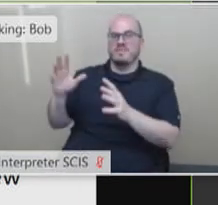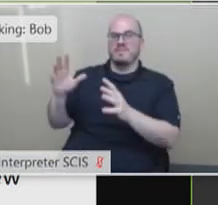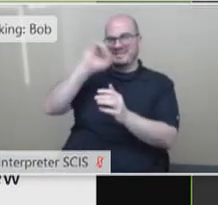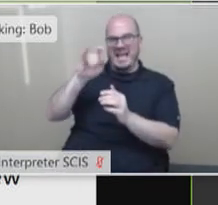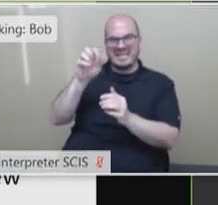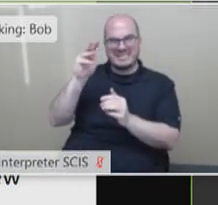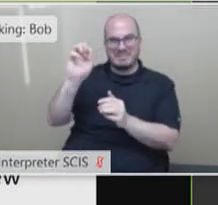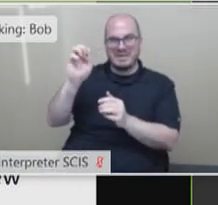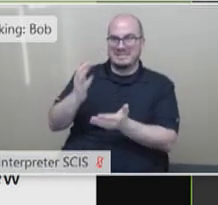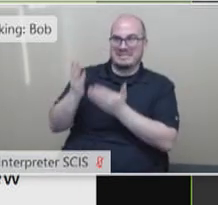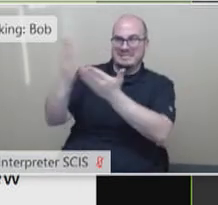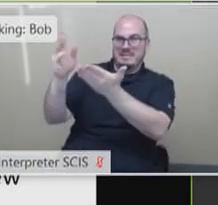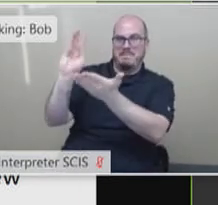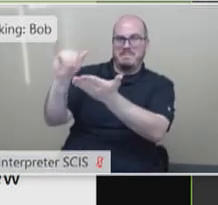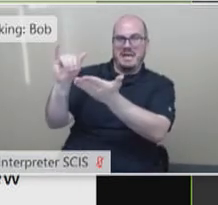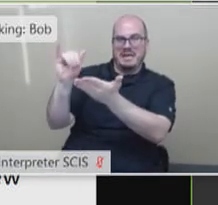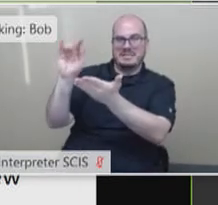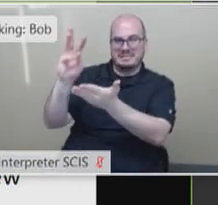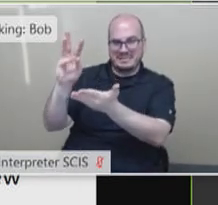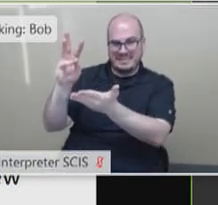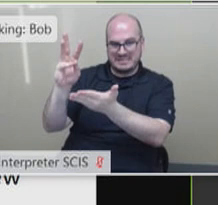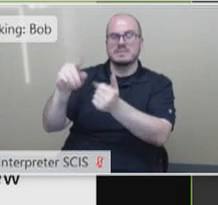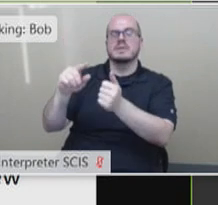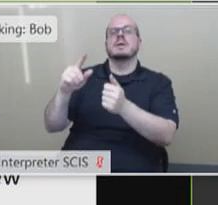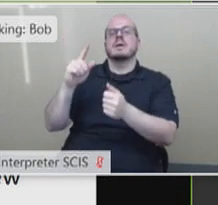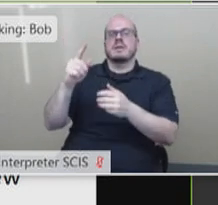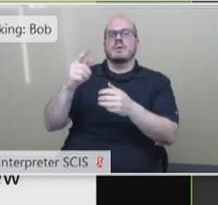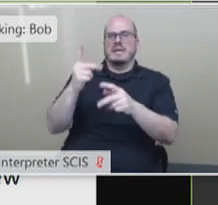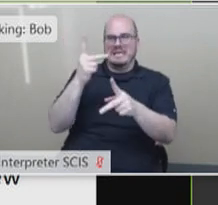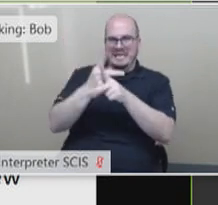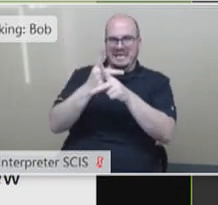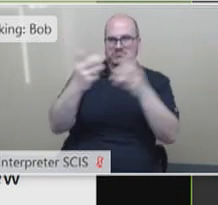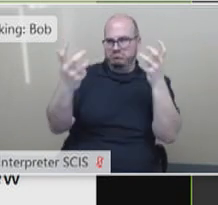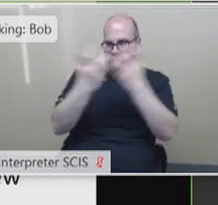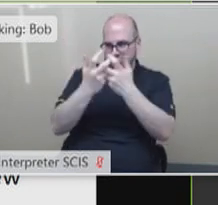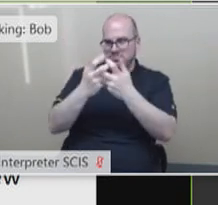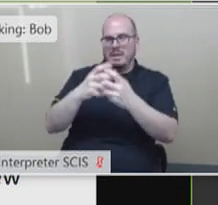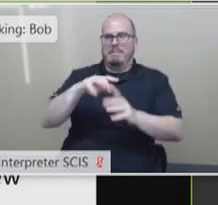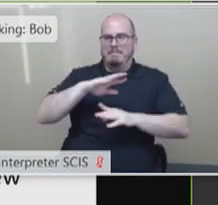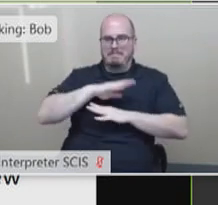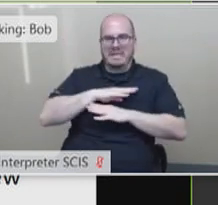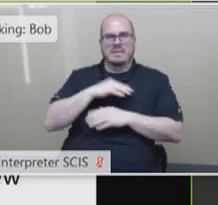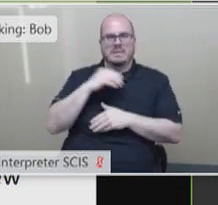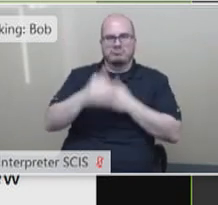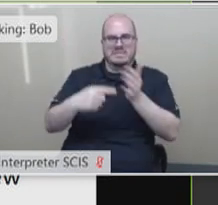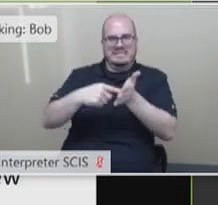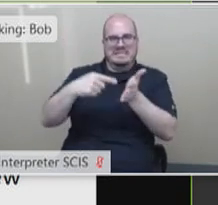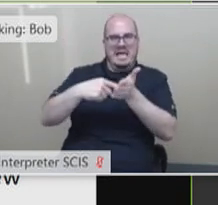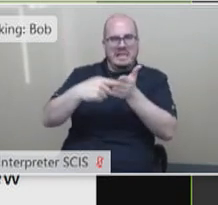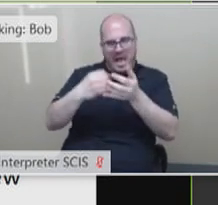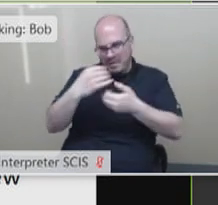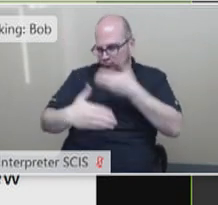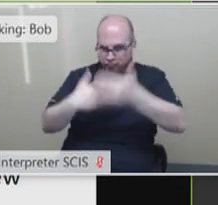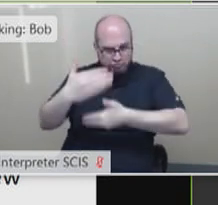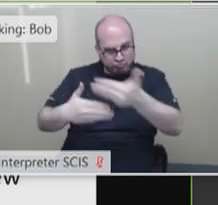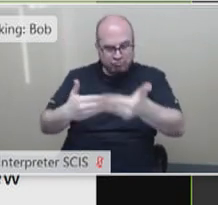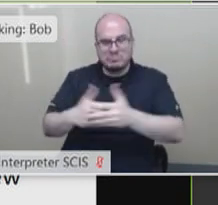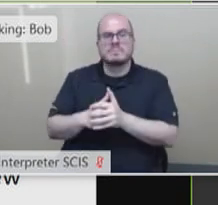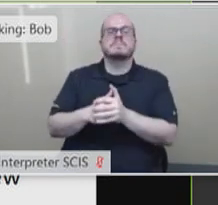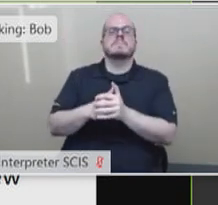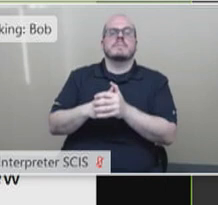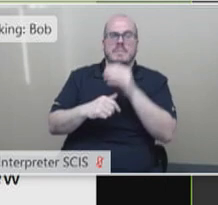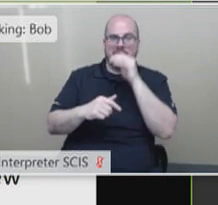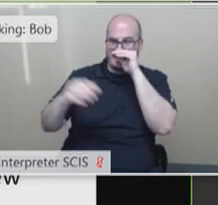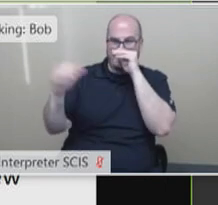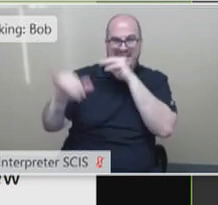order for us to meet the charter mandated budget timeline to have the board act on the budget before it gets introduced in City Council. And at